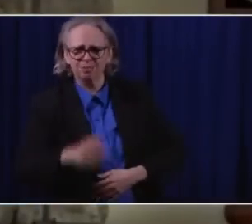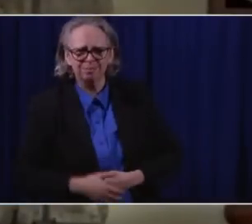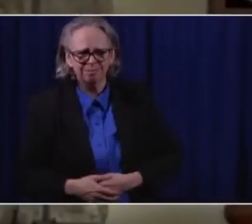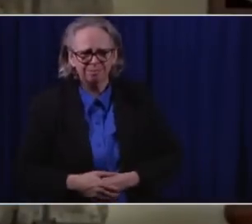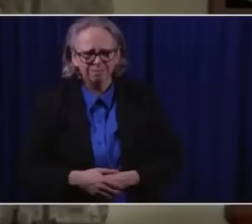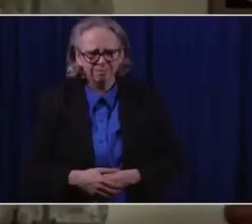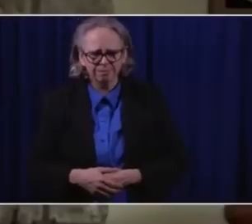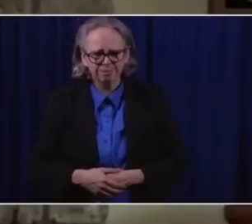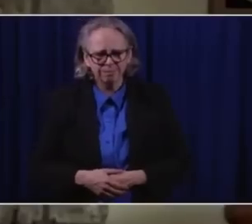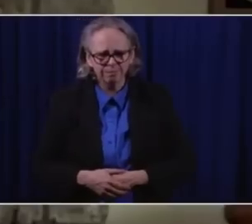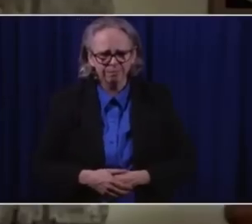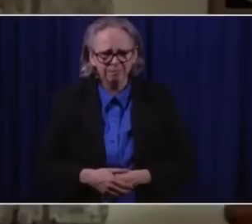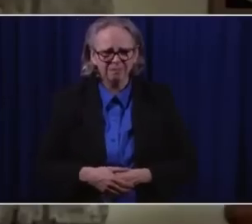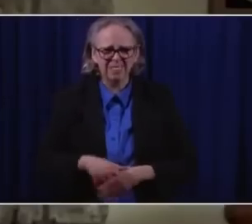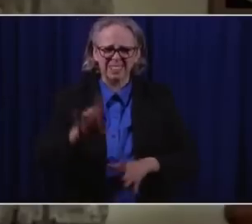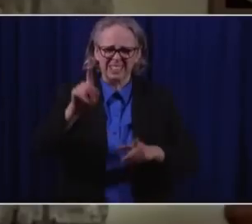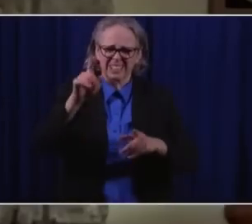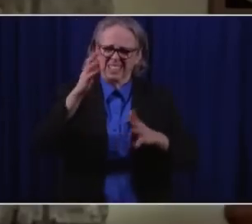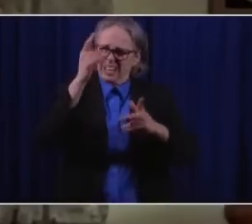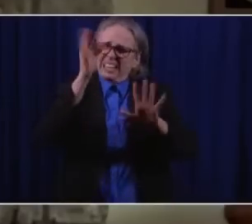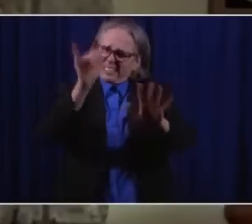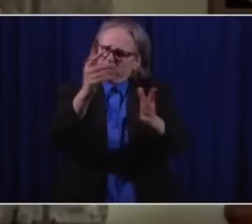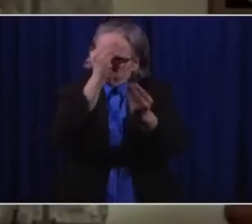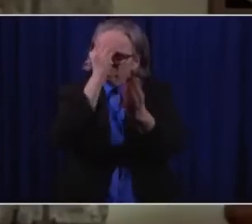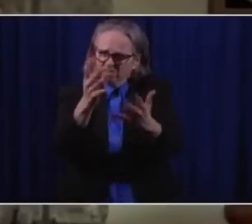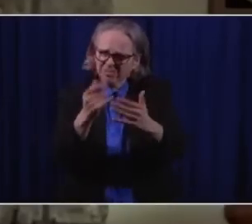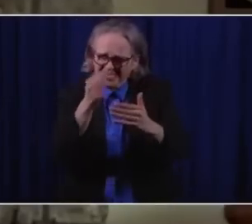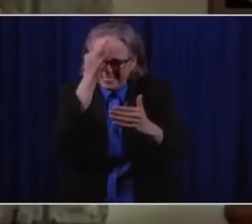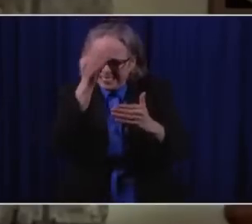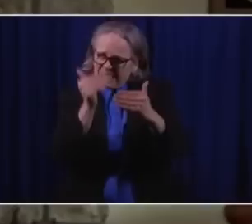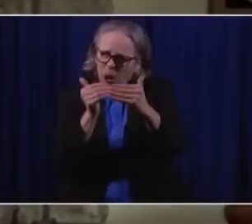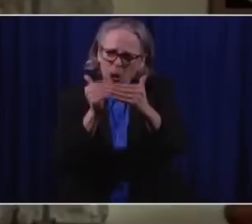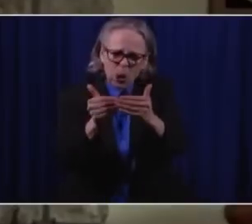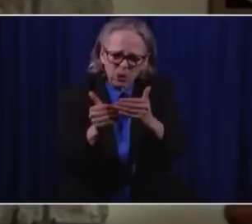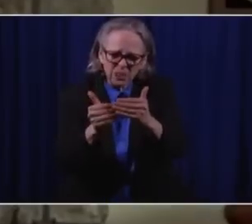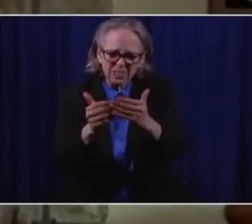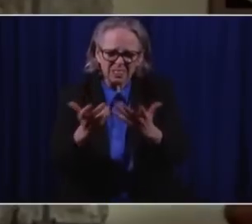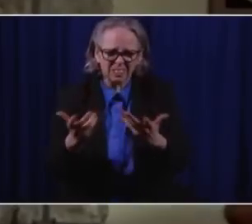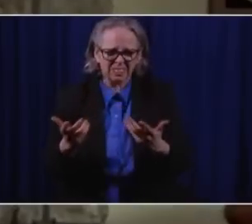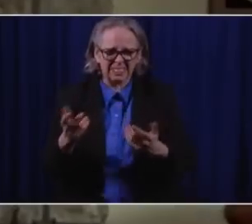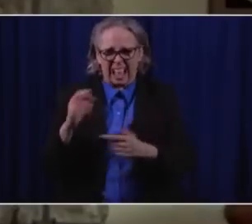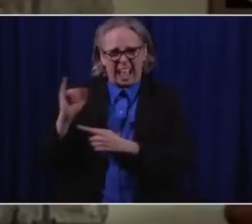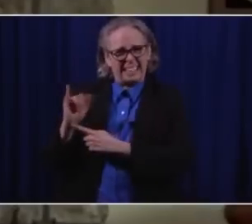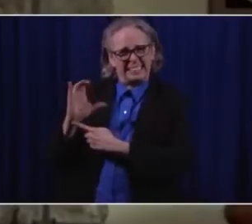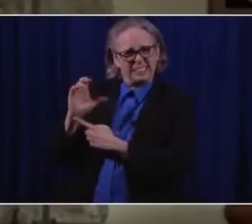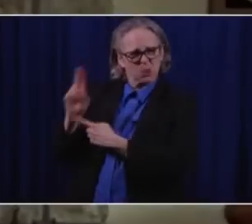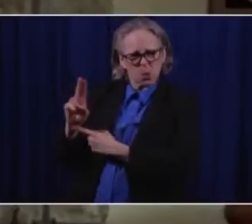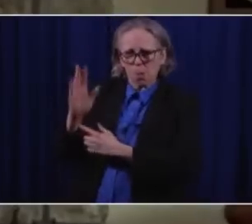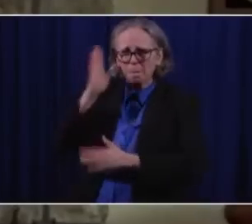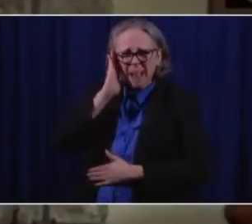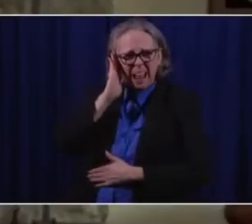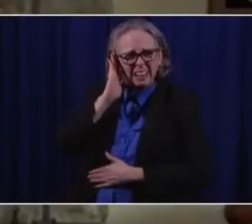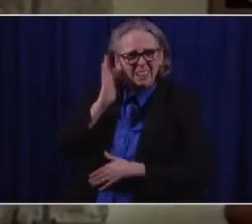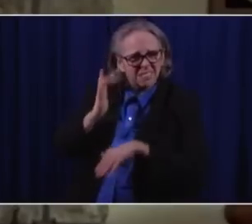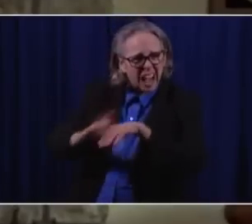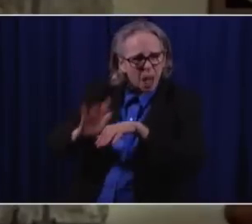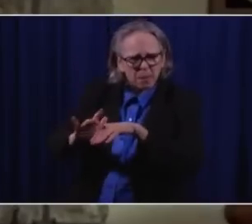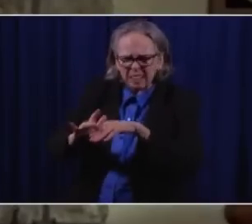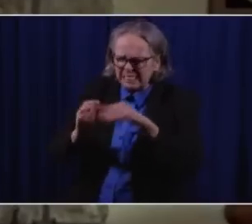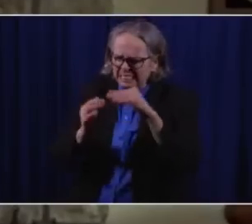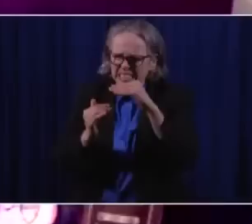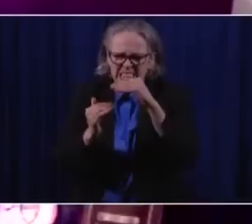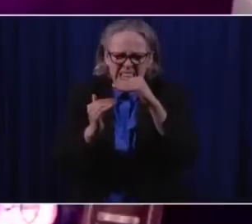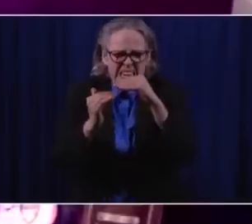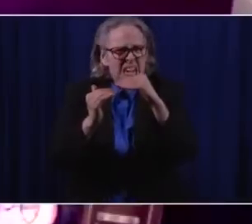We're extremely close. When I talk about our ICU beds being full and flirting at that limit every day,